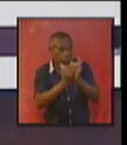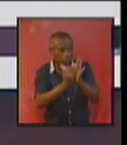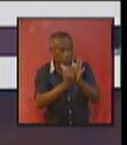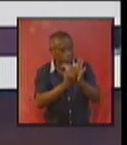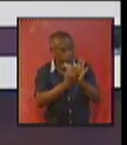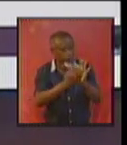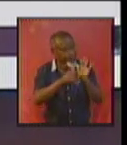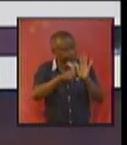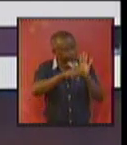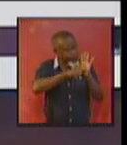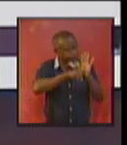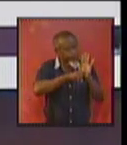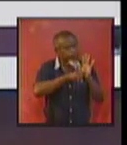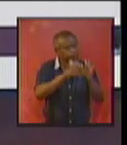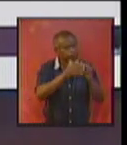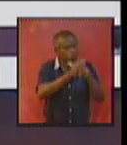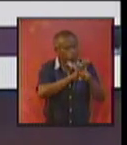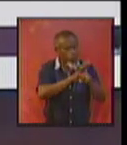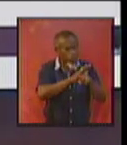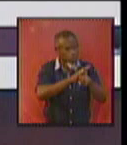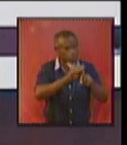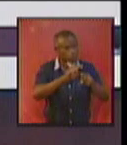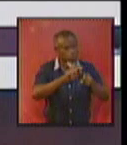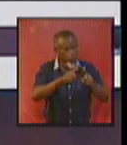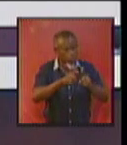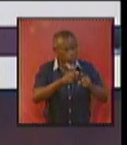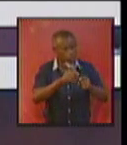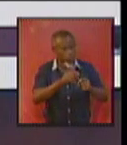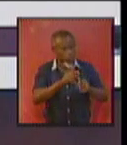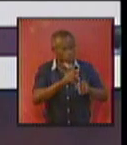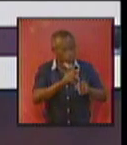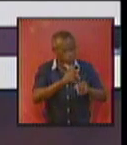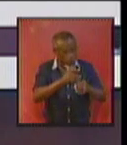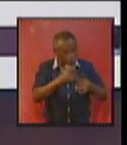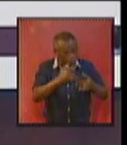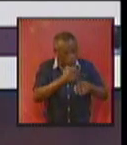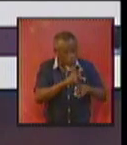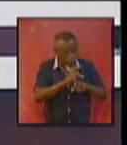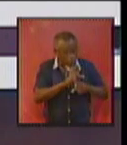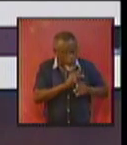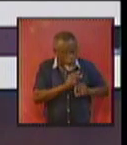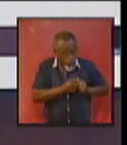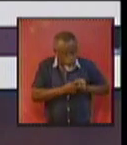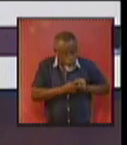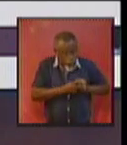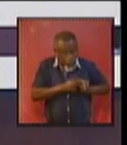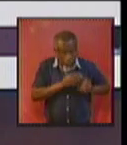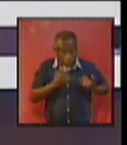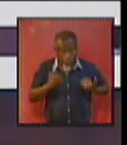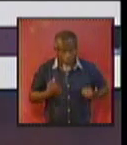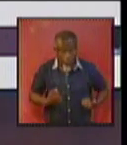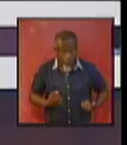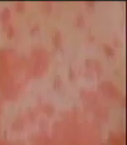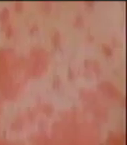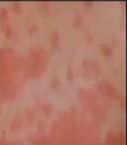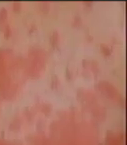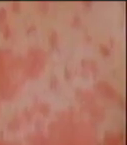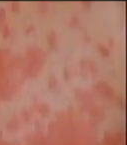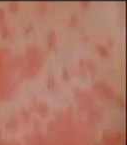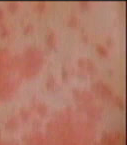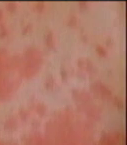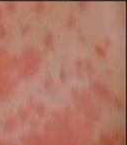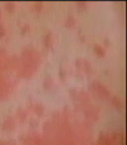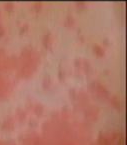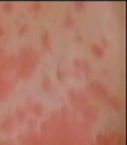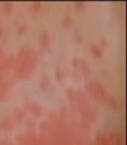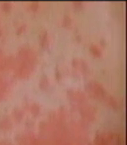has been positive. So the antibodies have been there, the tests have been done, and they've been showing that they have shown signs of MIS-C. She